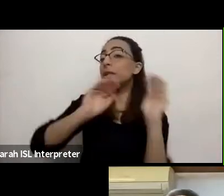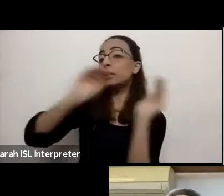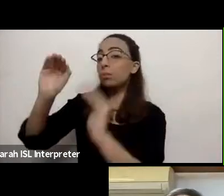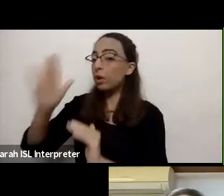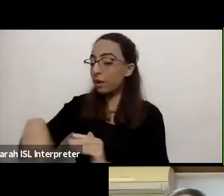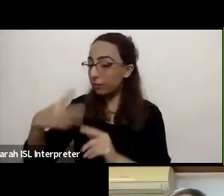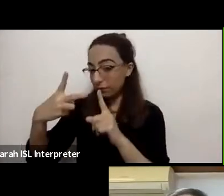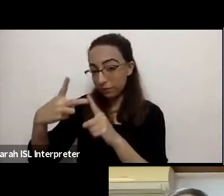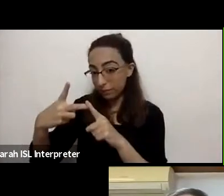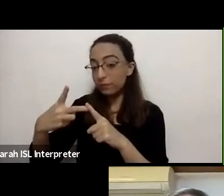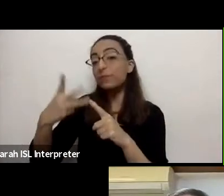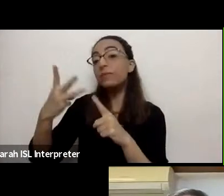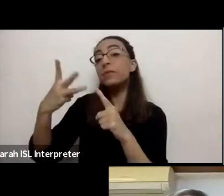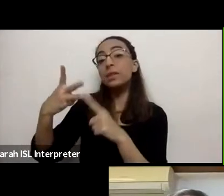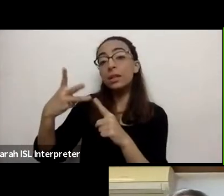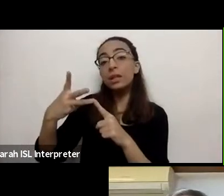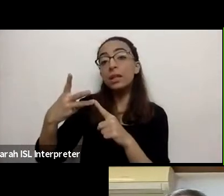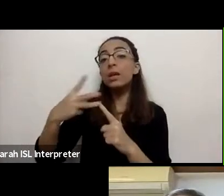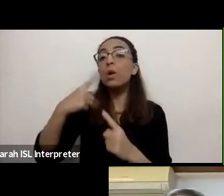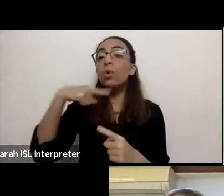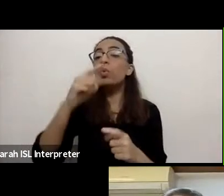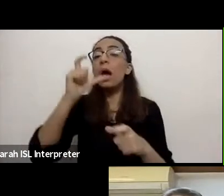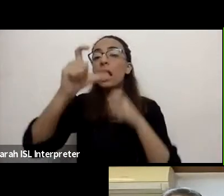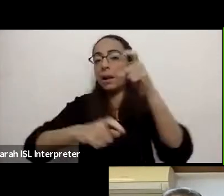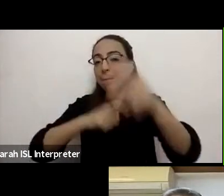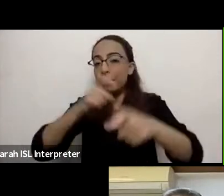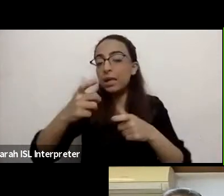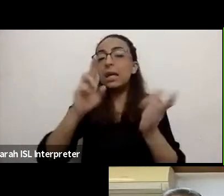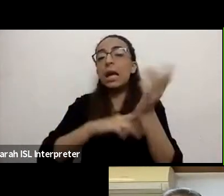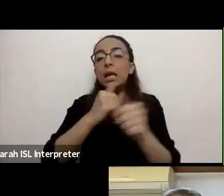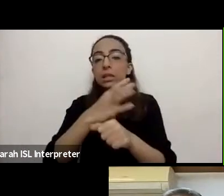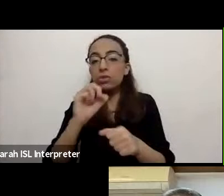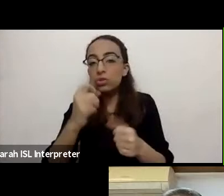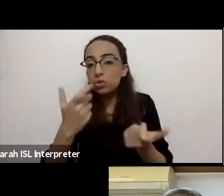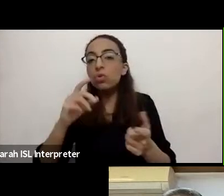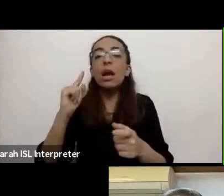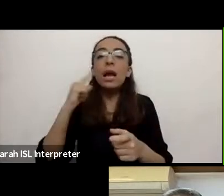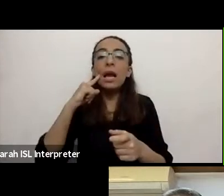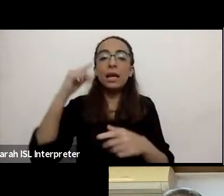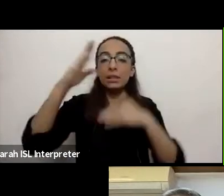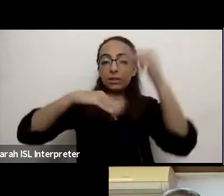disabilities, and role model companies or NGOs and institutions.